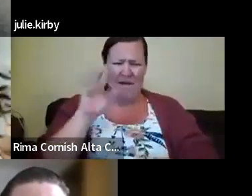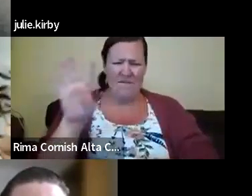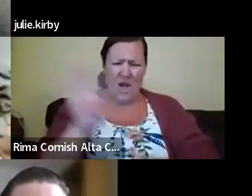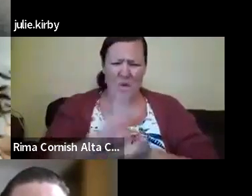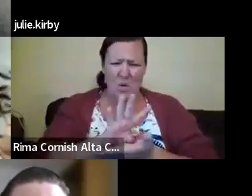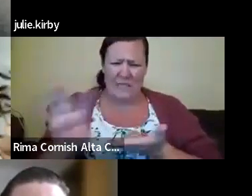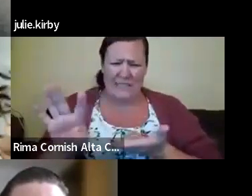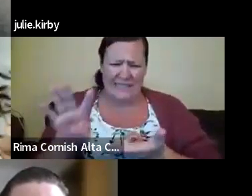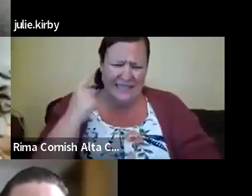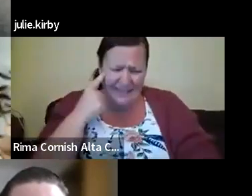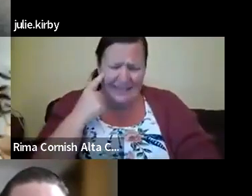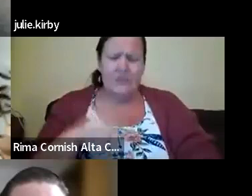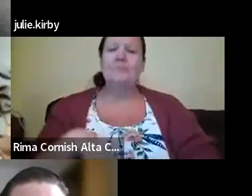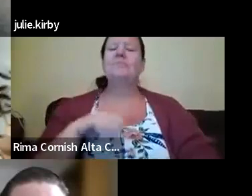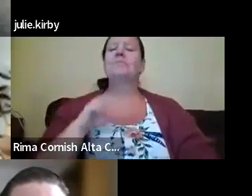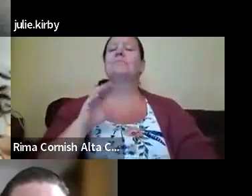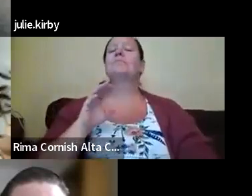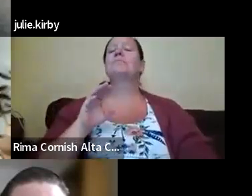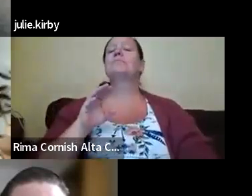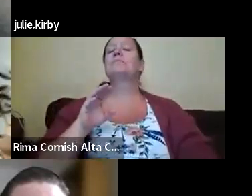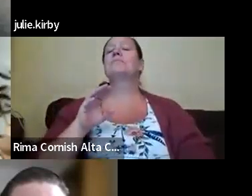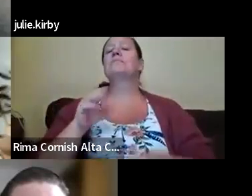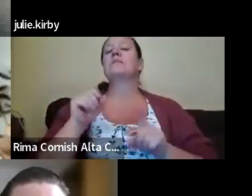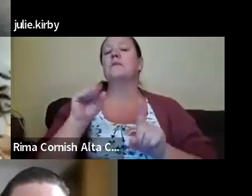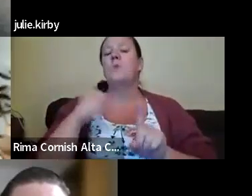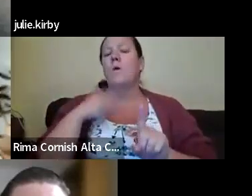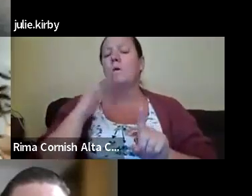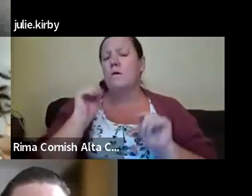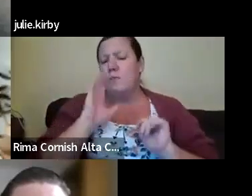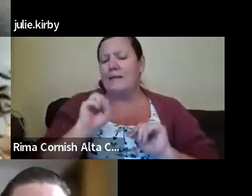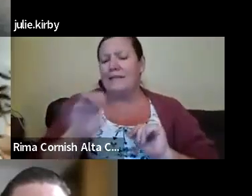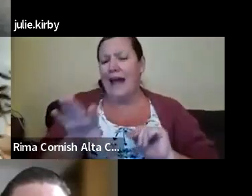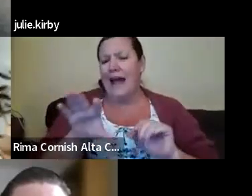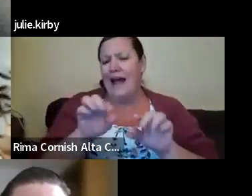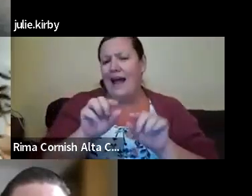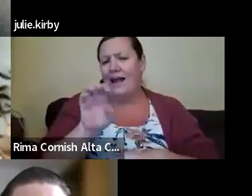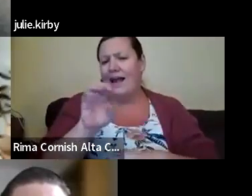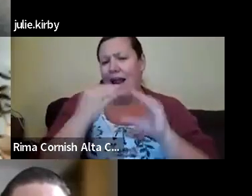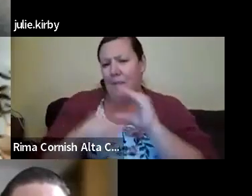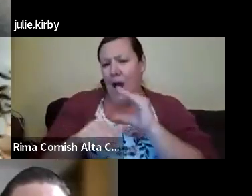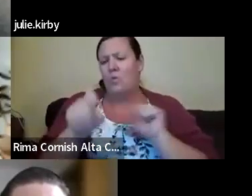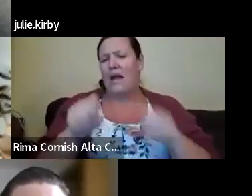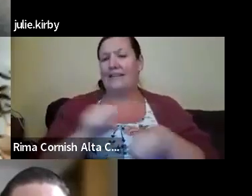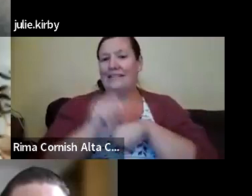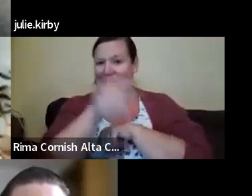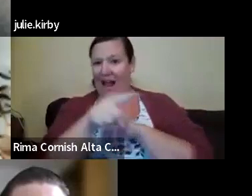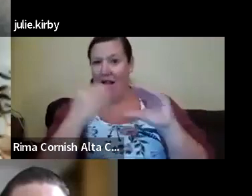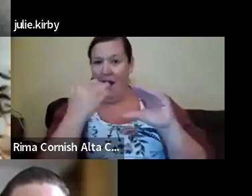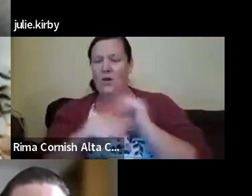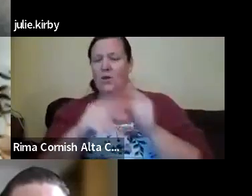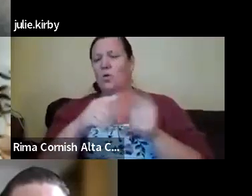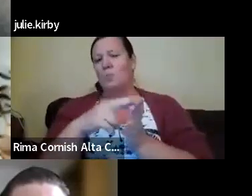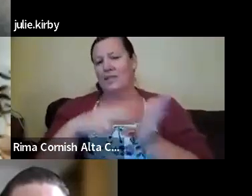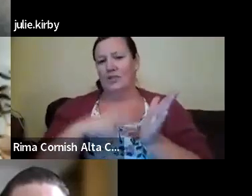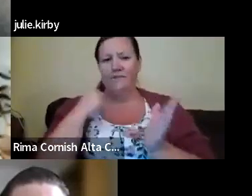It's a virtual sign class. I think it's 4 weeks. It's online, it's virtual. I will put